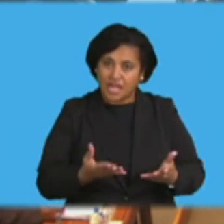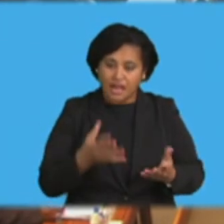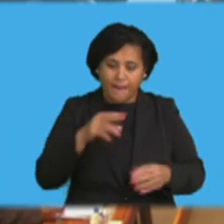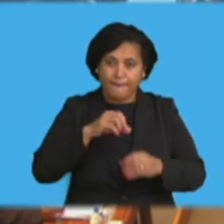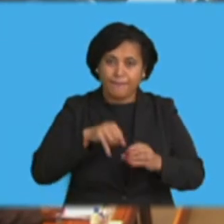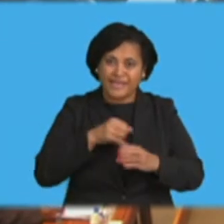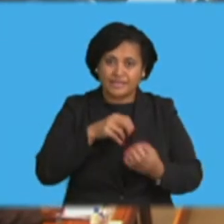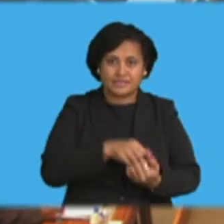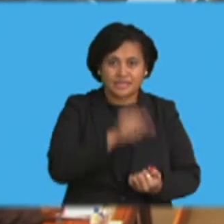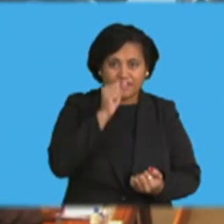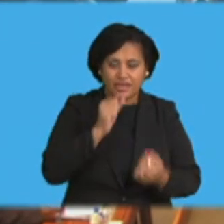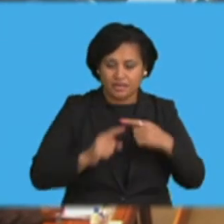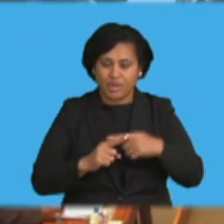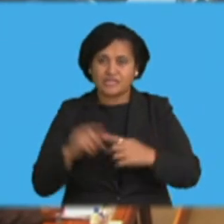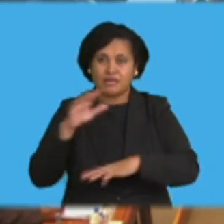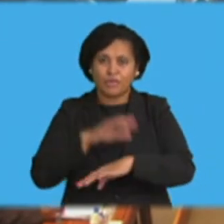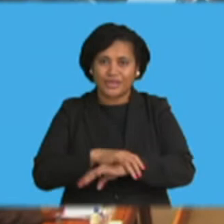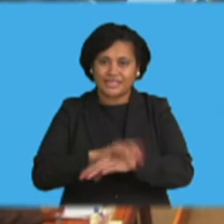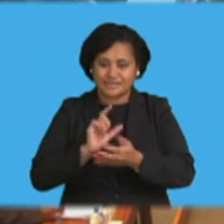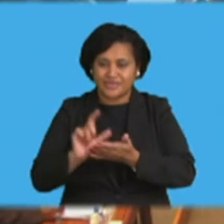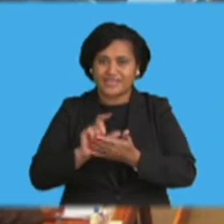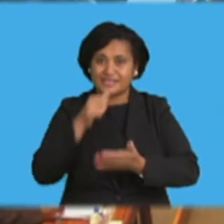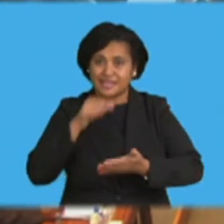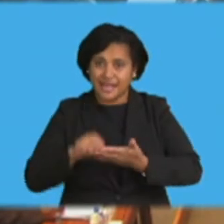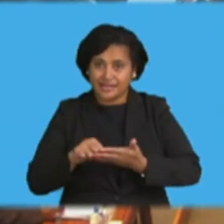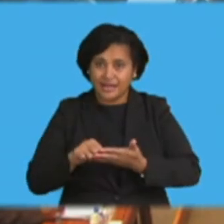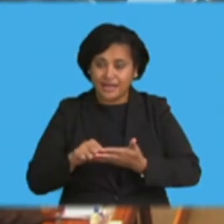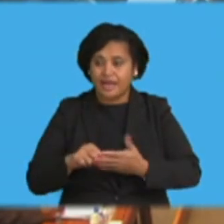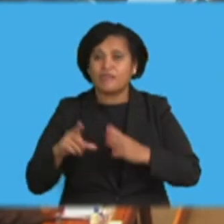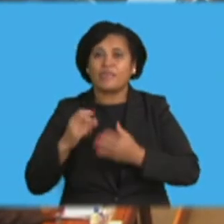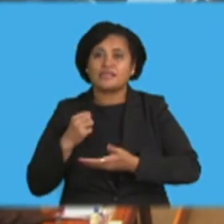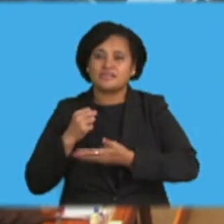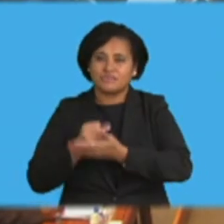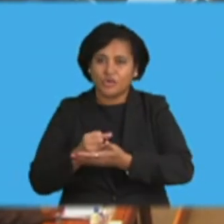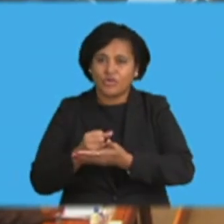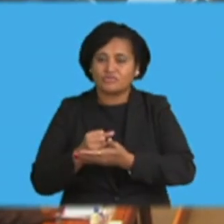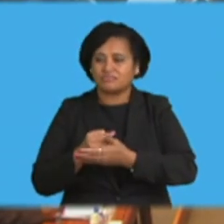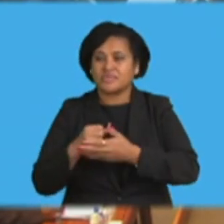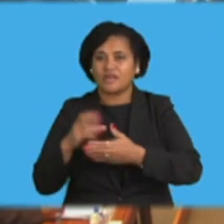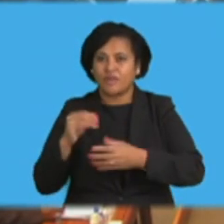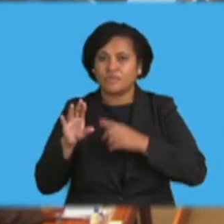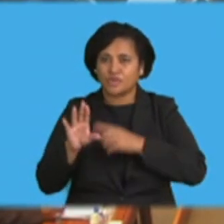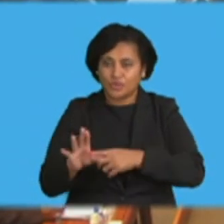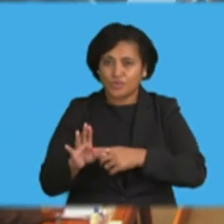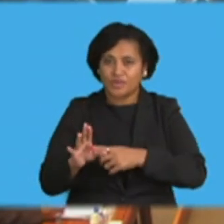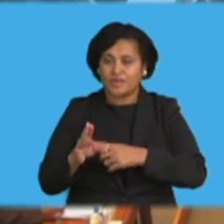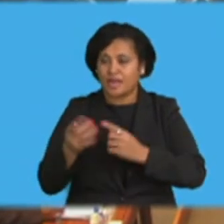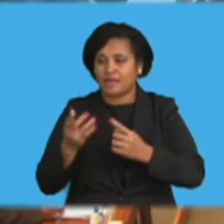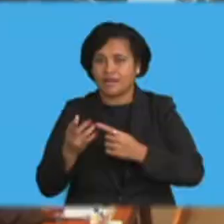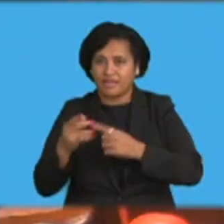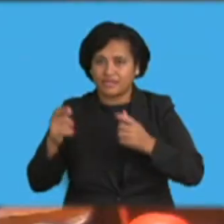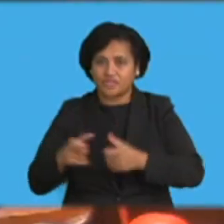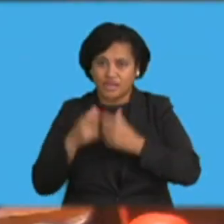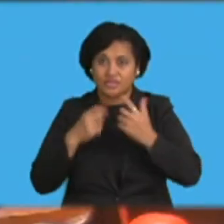and a police clearance, sound knowledge of youth and sports development challenges and practice. So the names